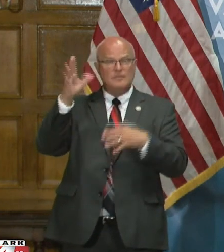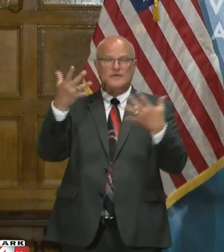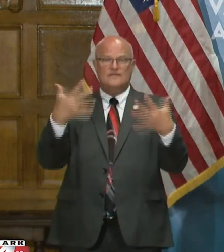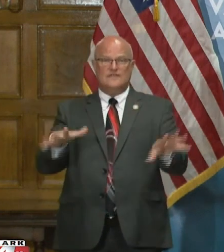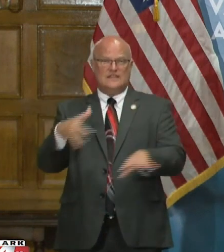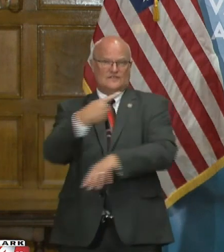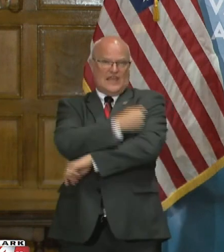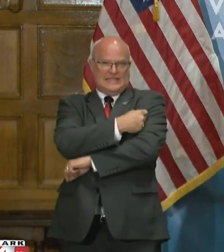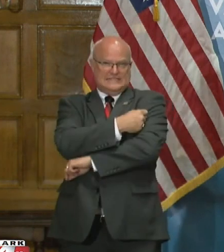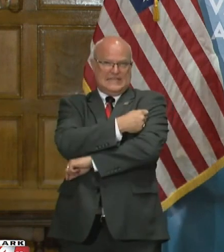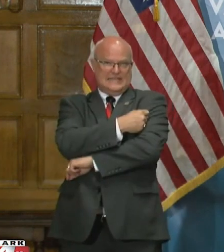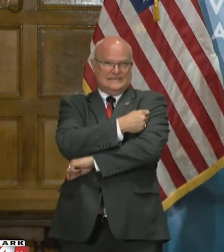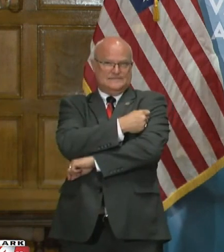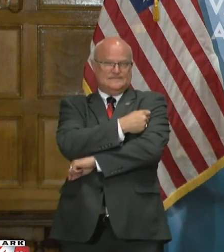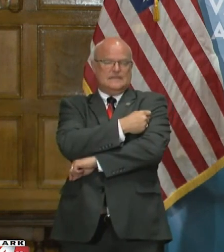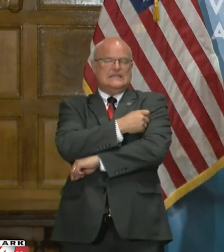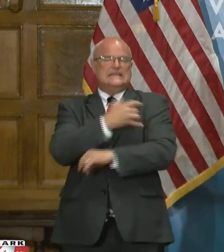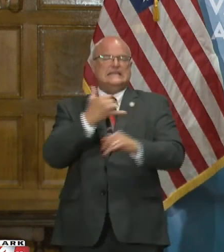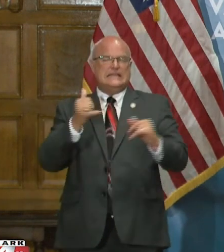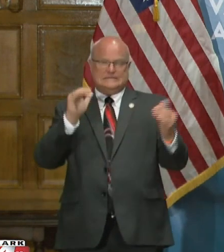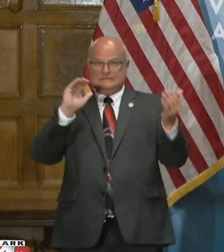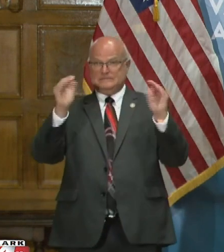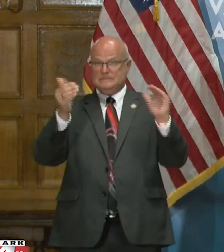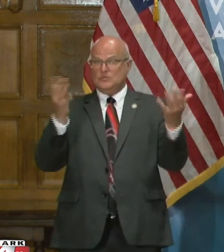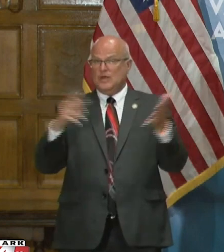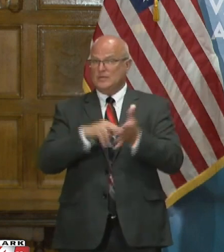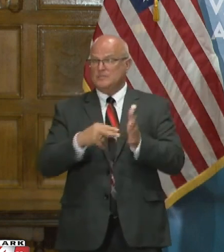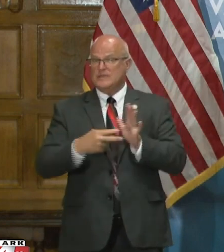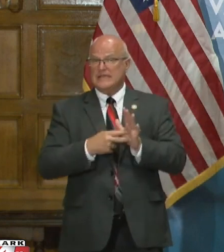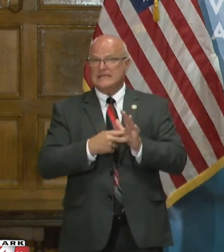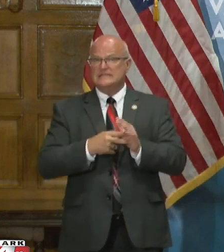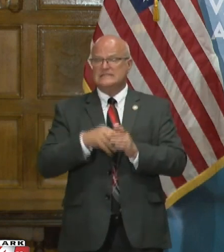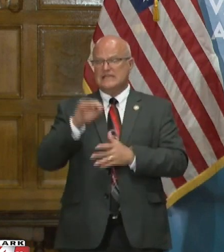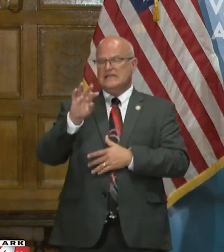been vaccinated. Now, to put that in perspective, we have